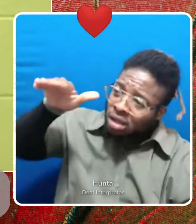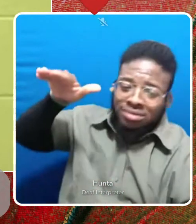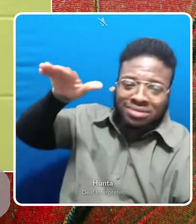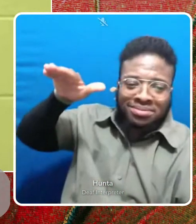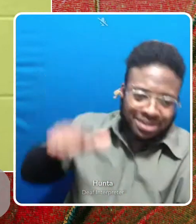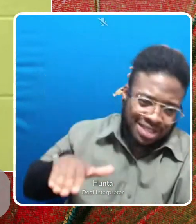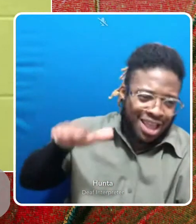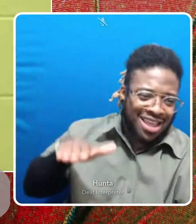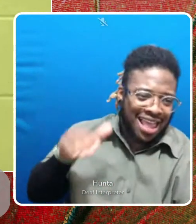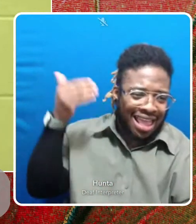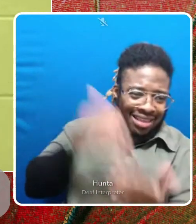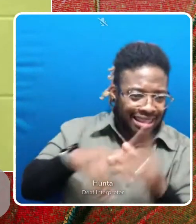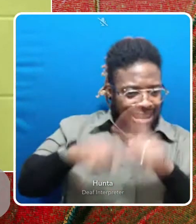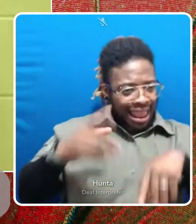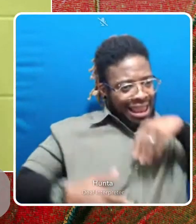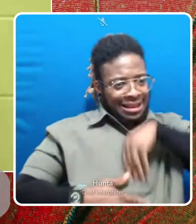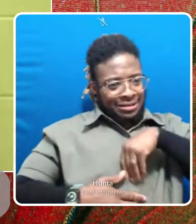sorry.